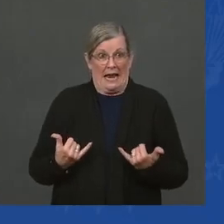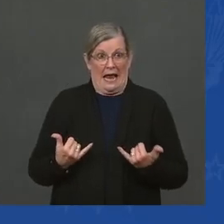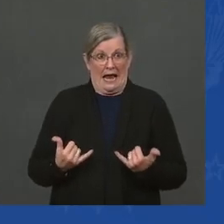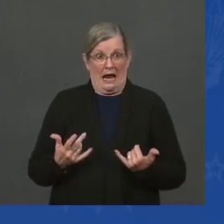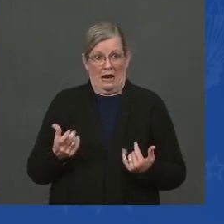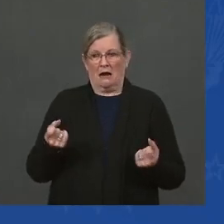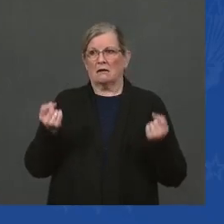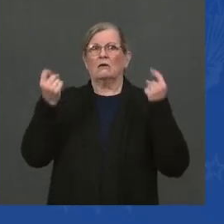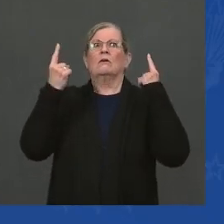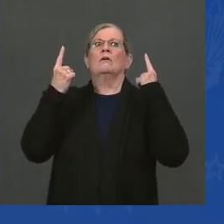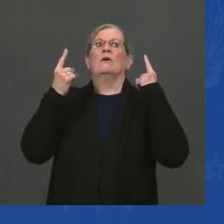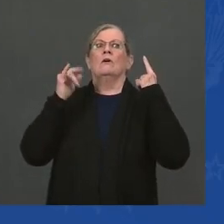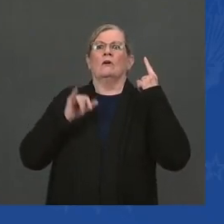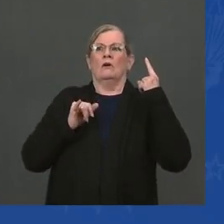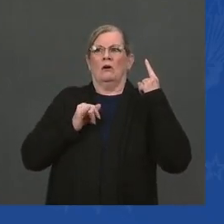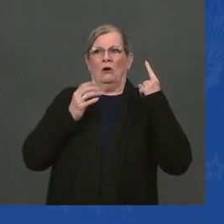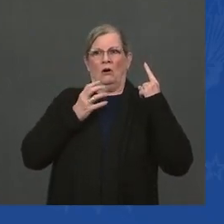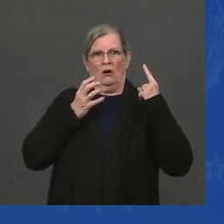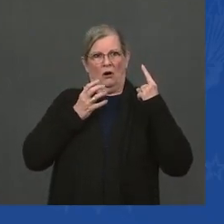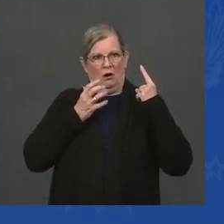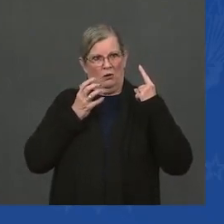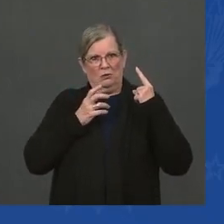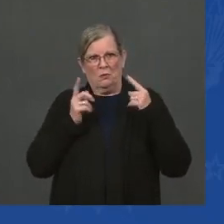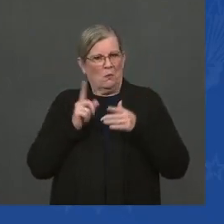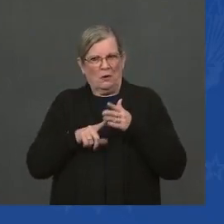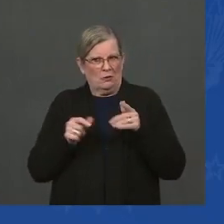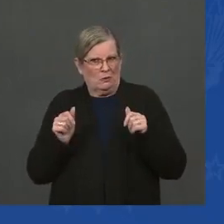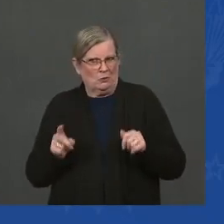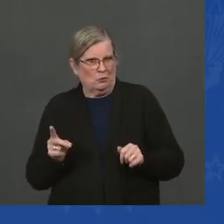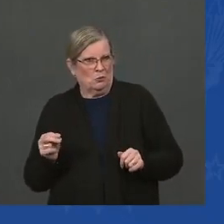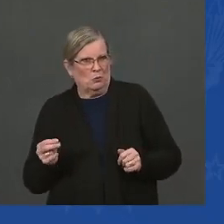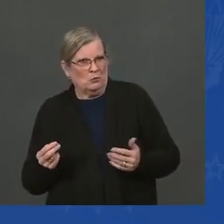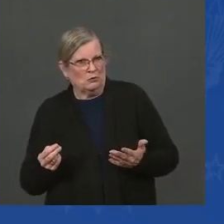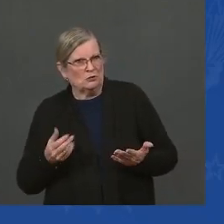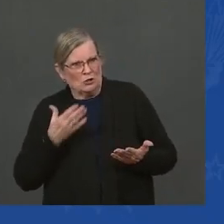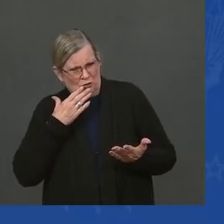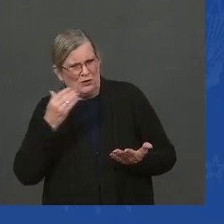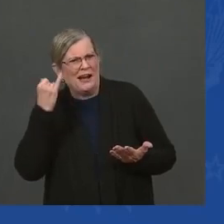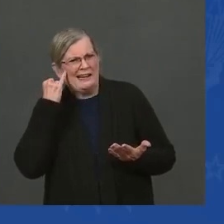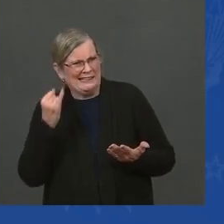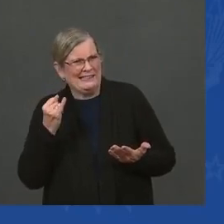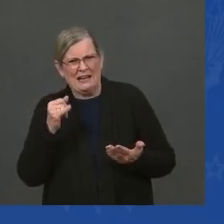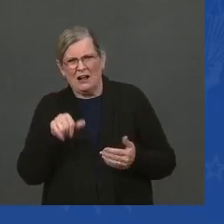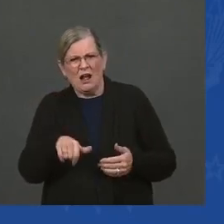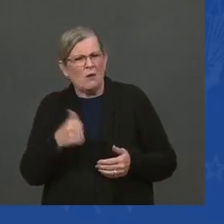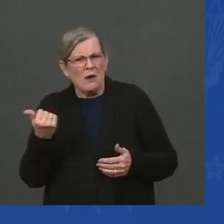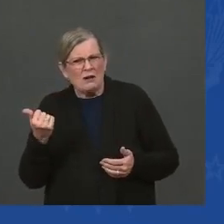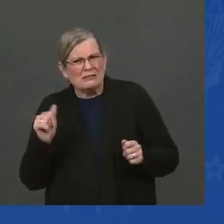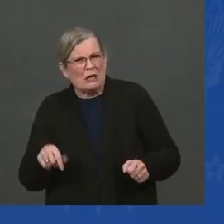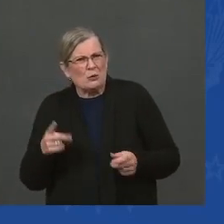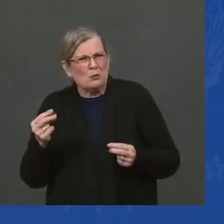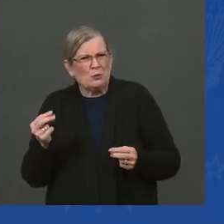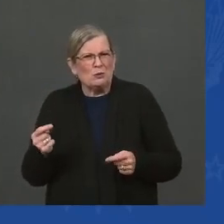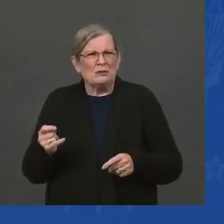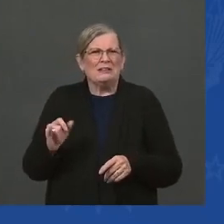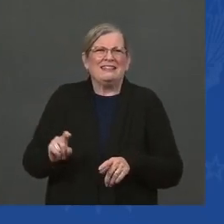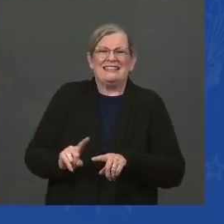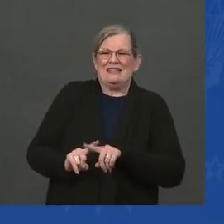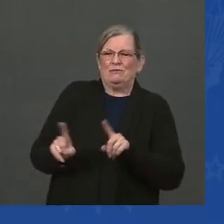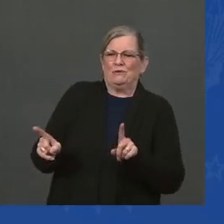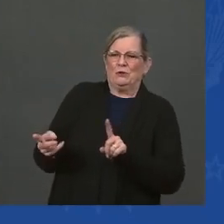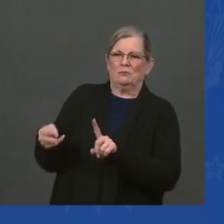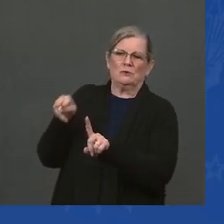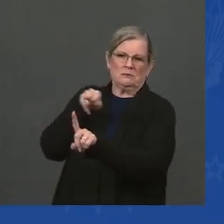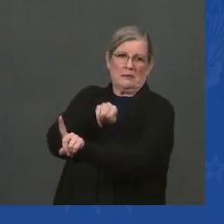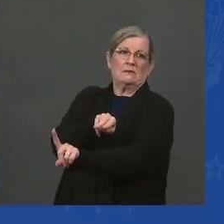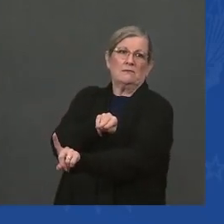else can you do? What else can you do? So I think there's a whole different attitude that's out there. And I